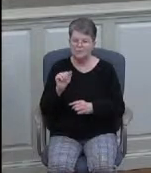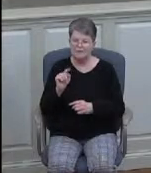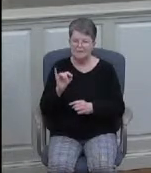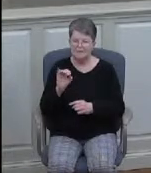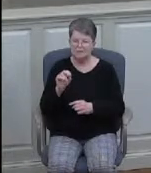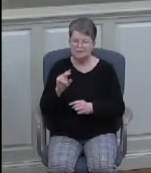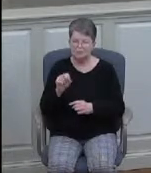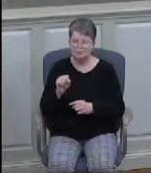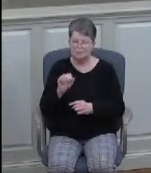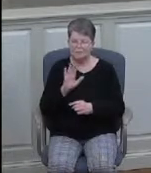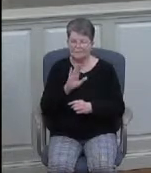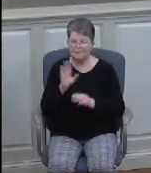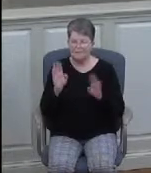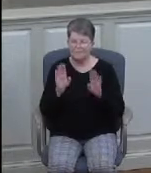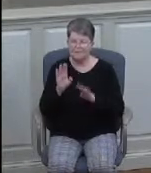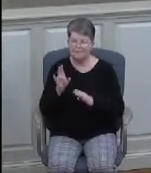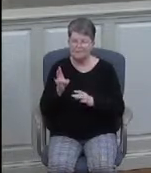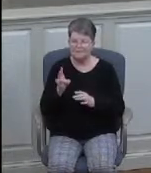their bid was